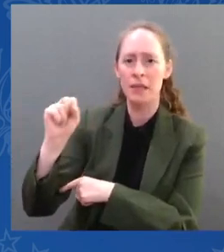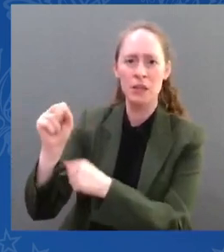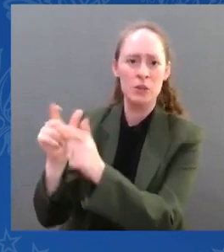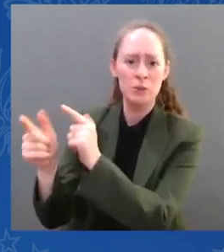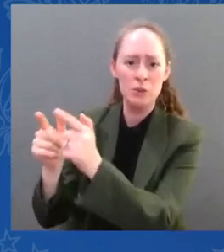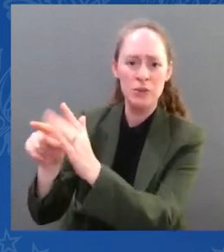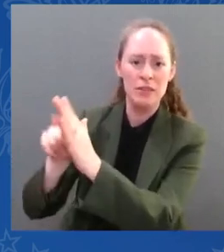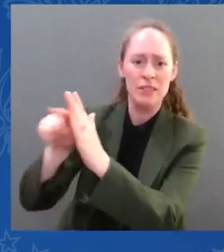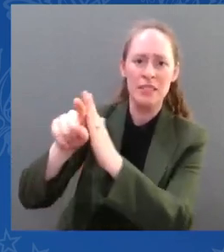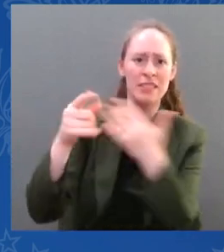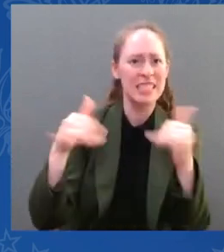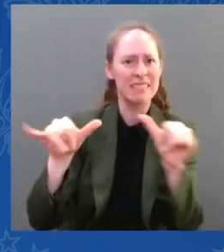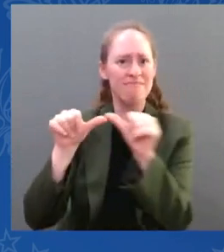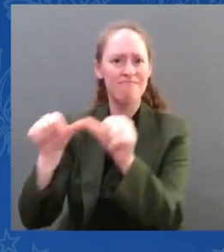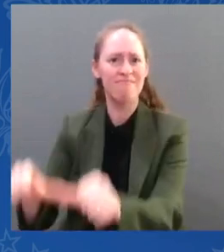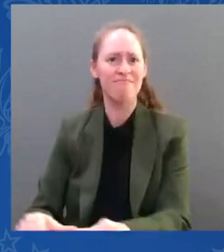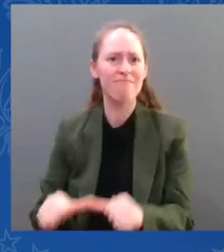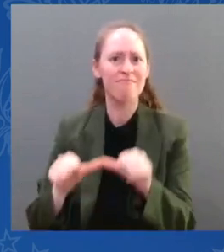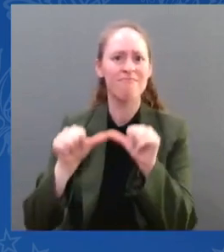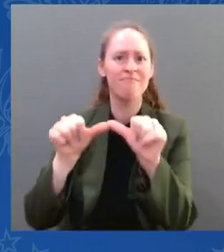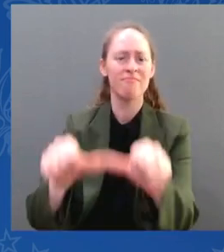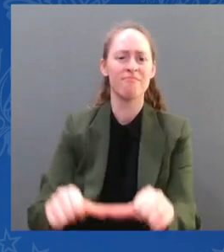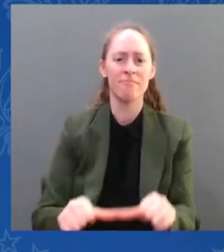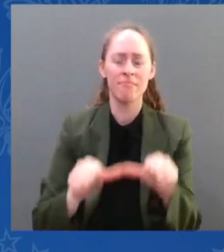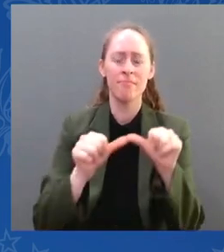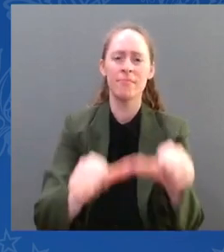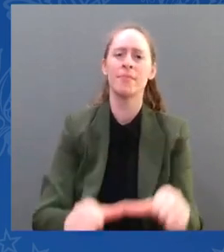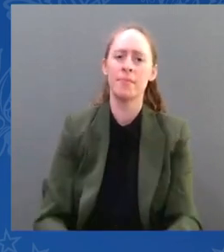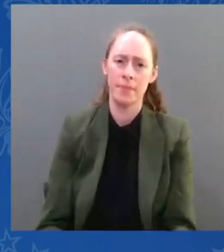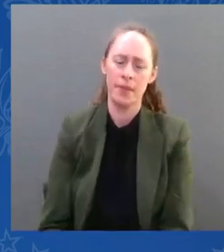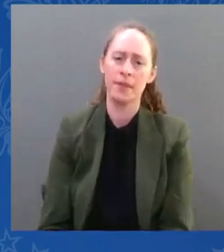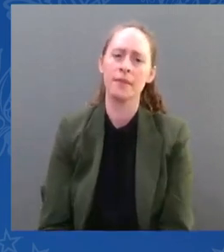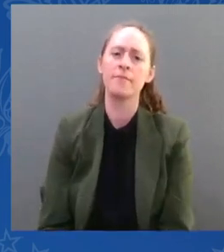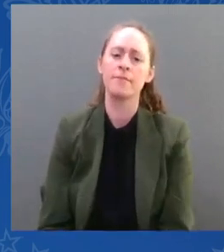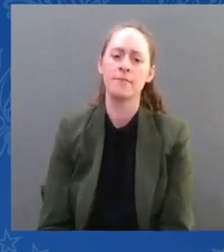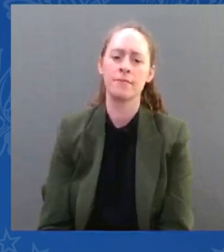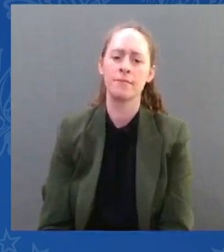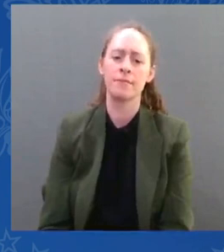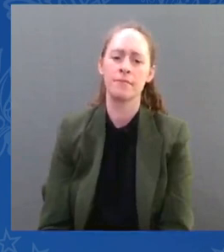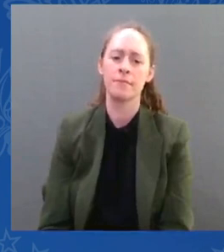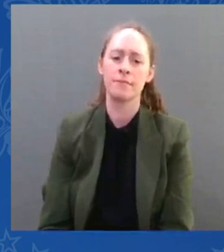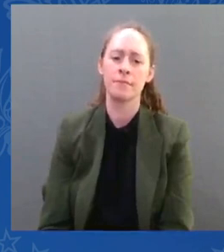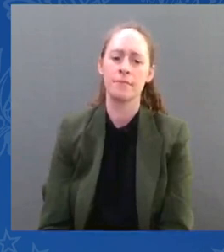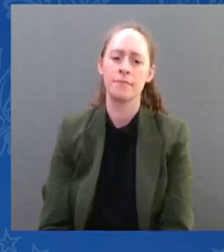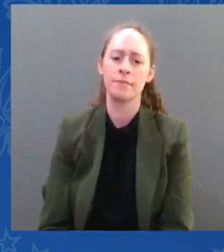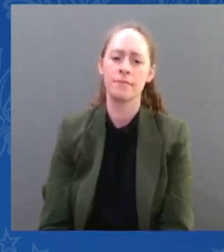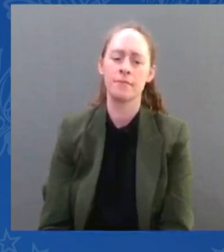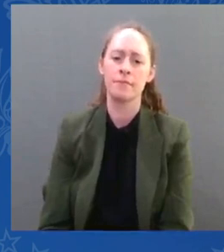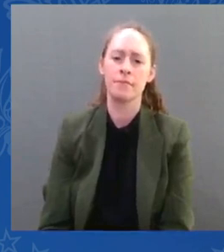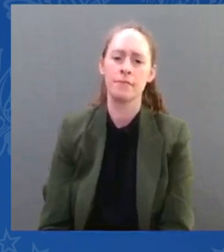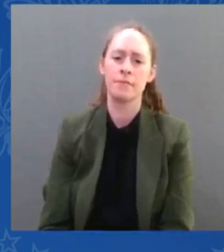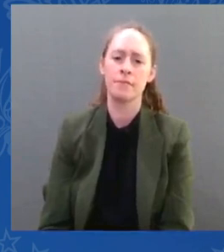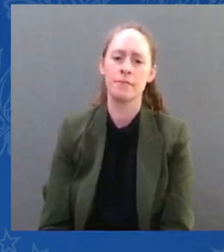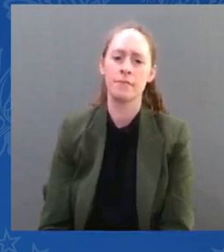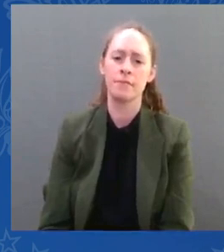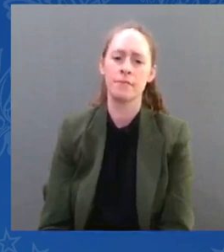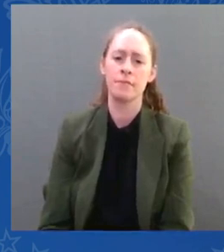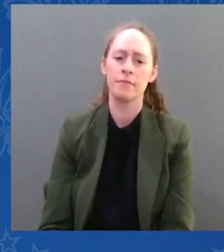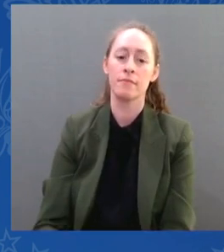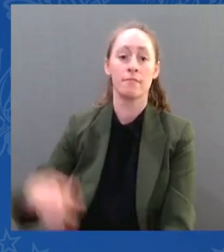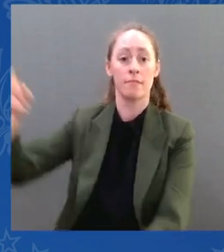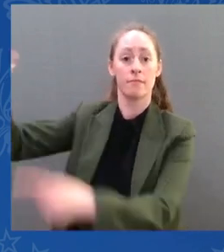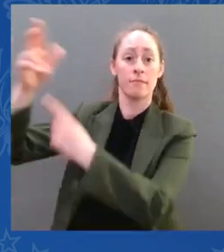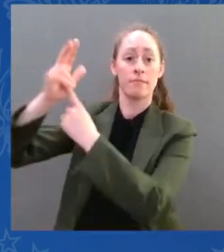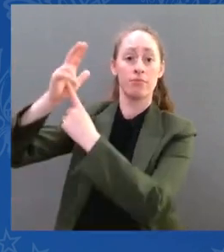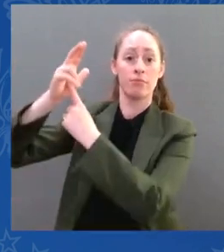point. When a U.S. helicopter crashed nearby, Specialist 5 Birdwell, under withering enemy fire, dismounted